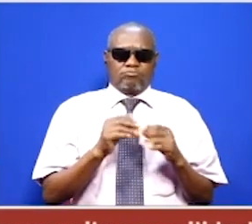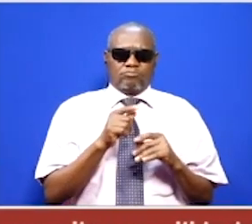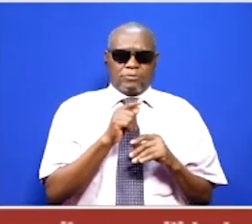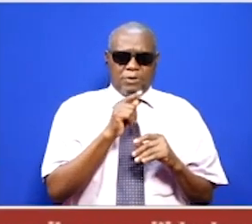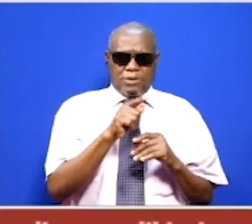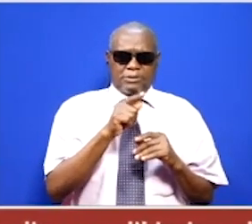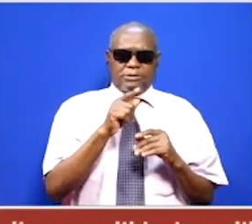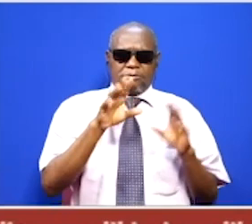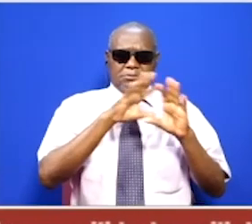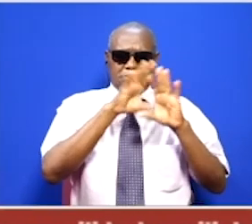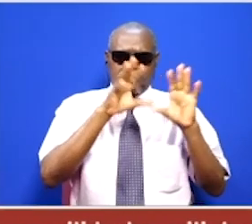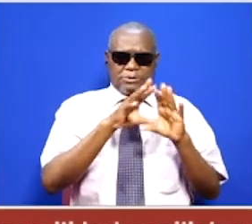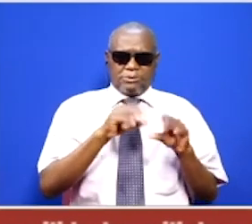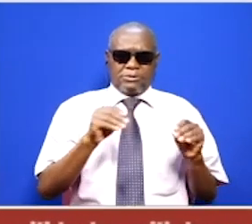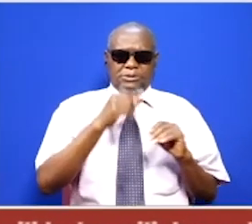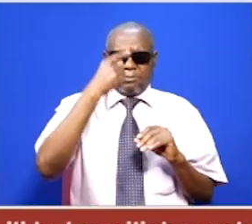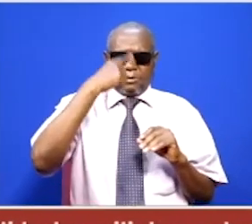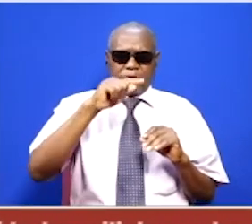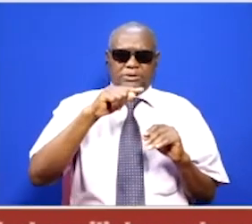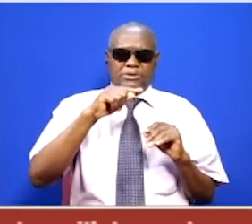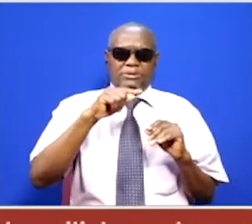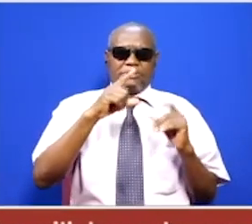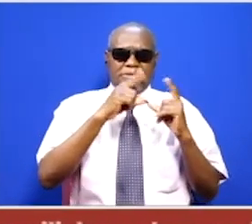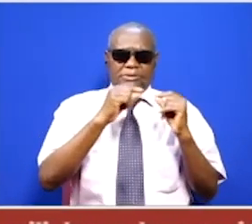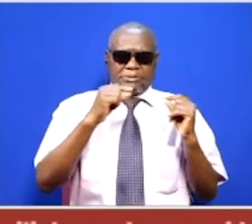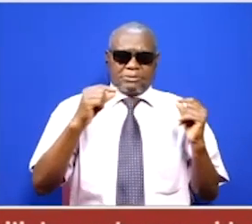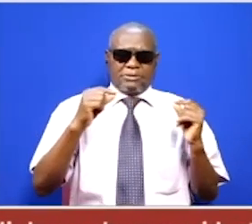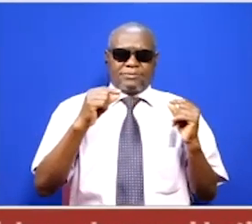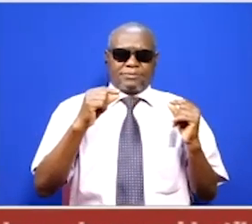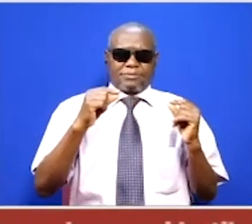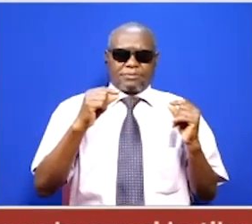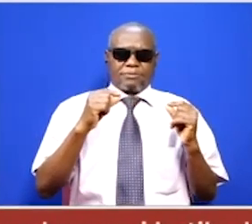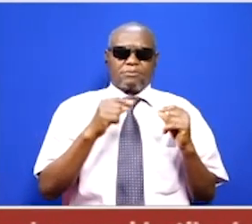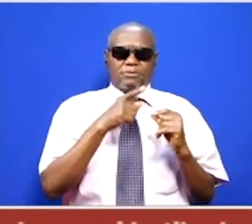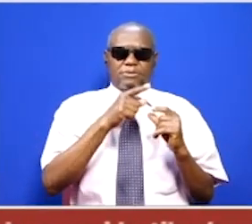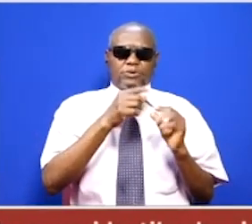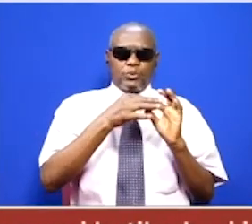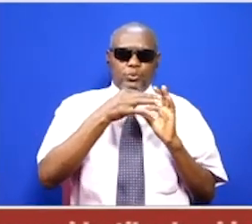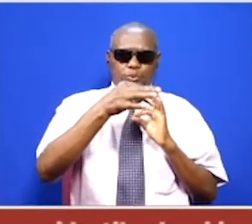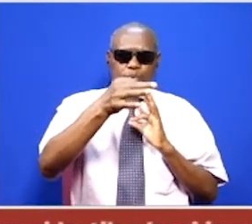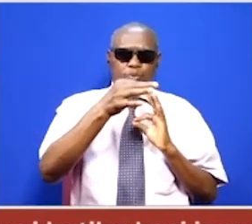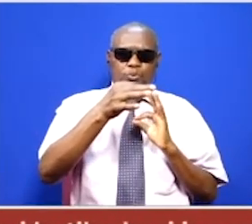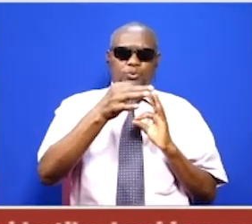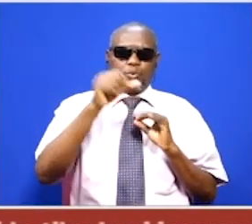The budget policy statement is meant to prolong and worsen the suffering by Kenyans.